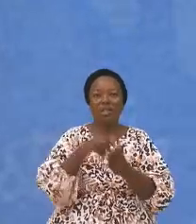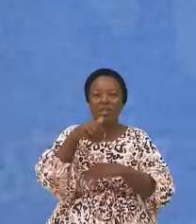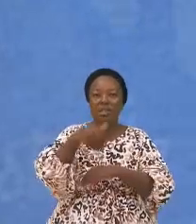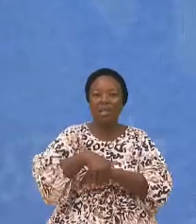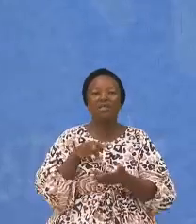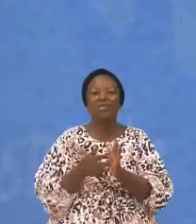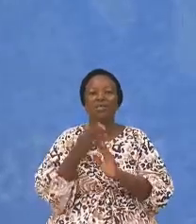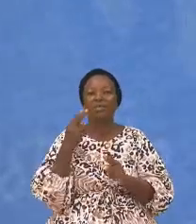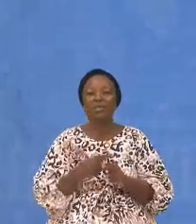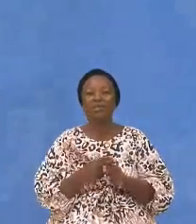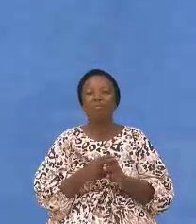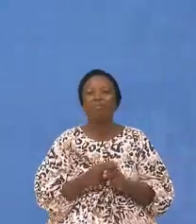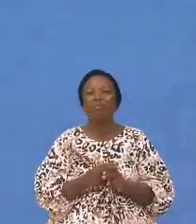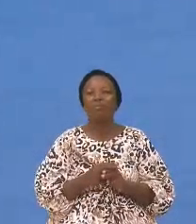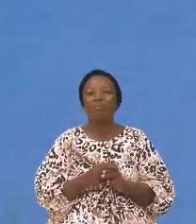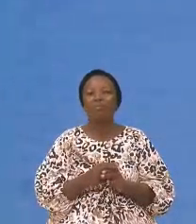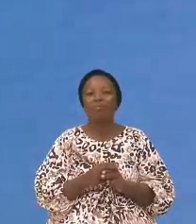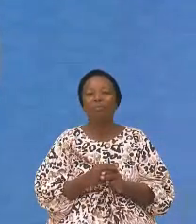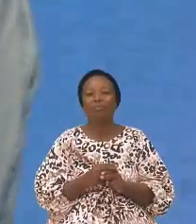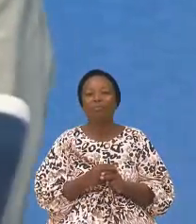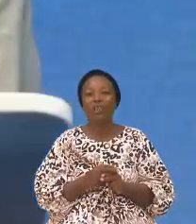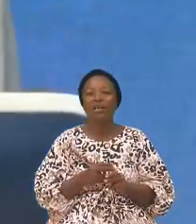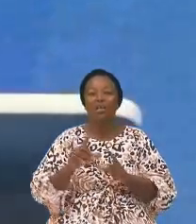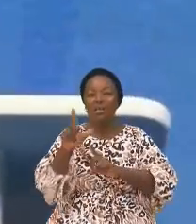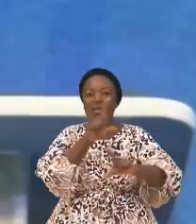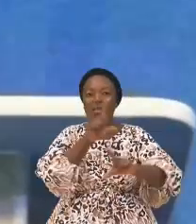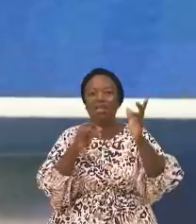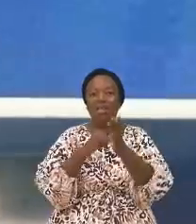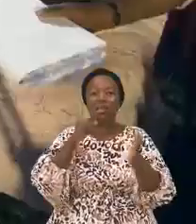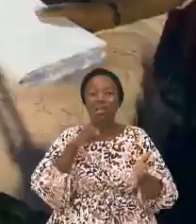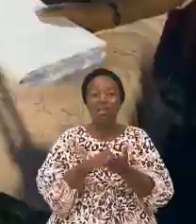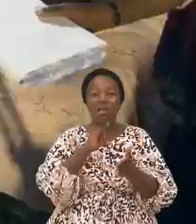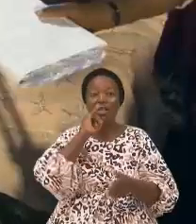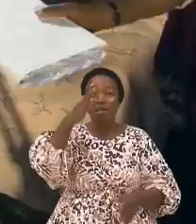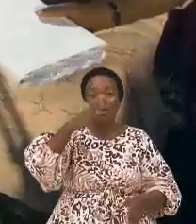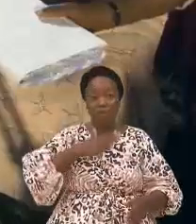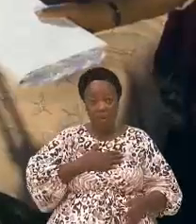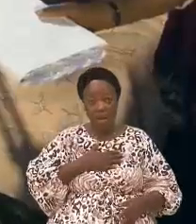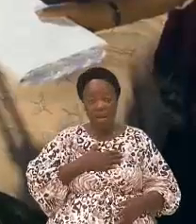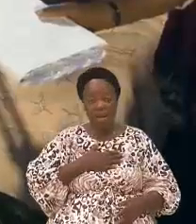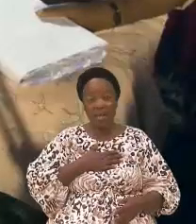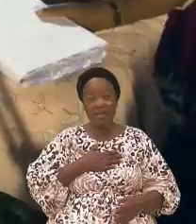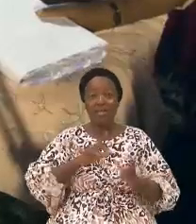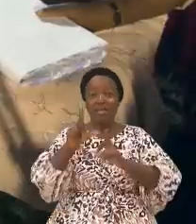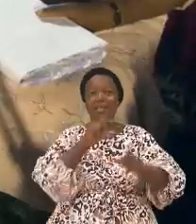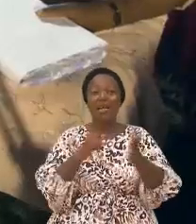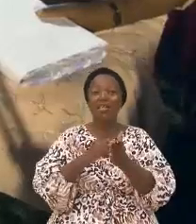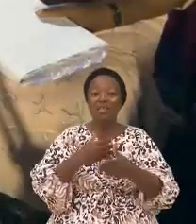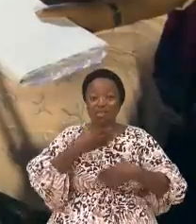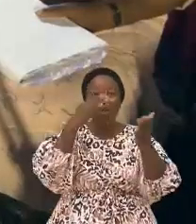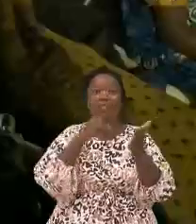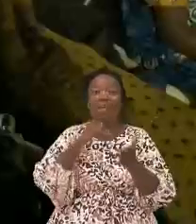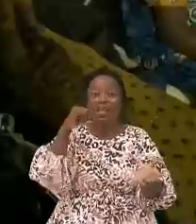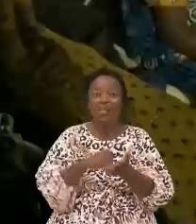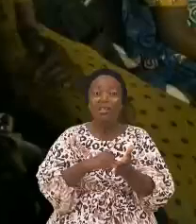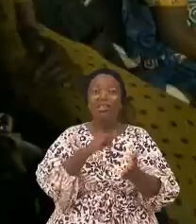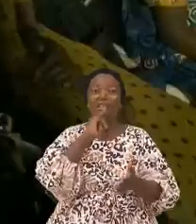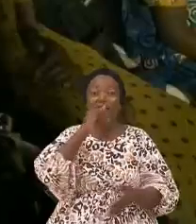unto salvation, is yours tonight in Jesus' name. It's